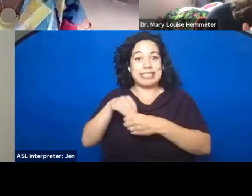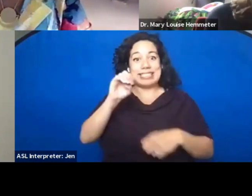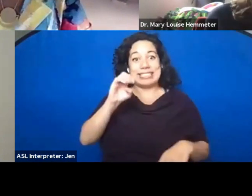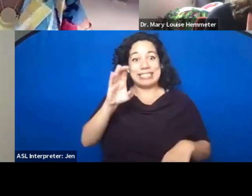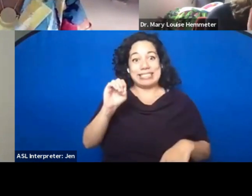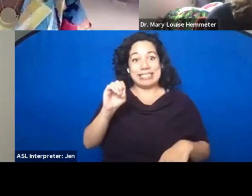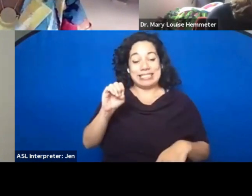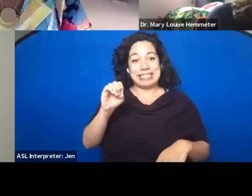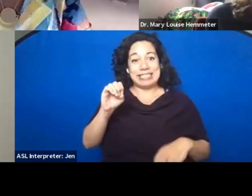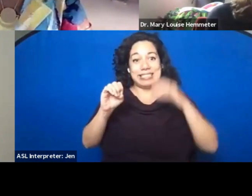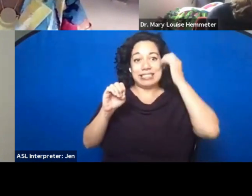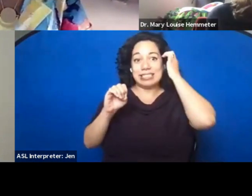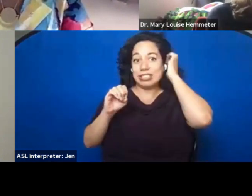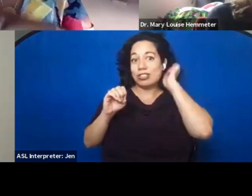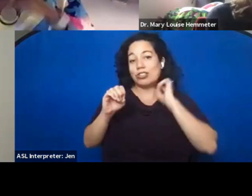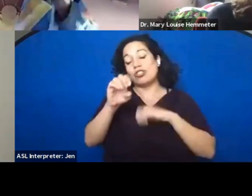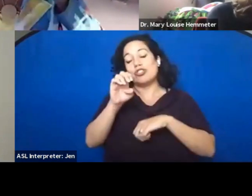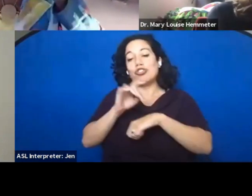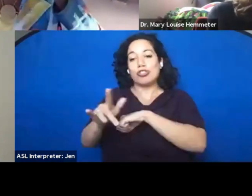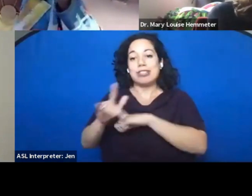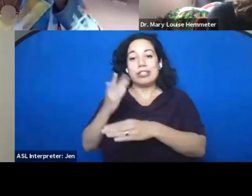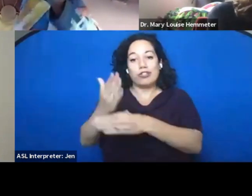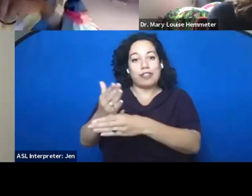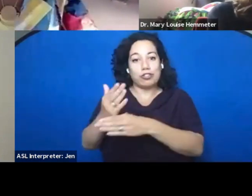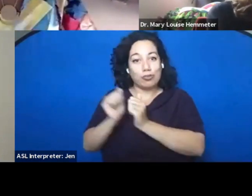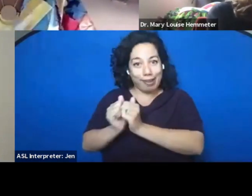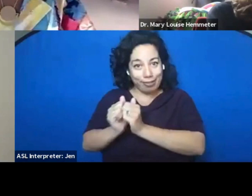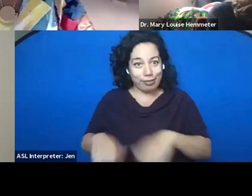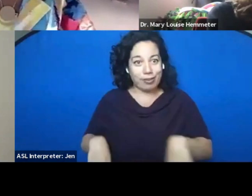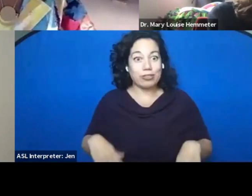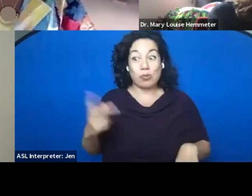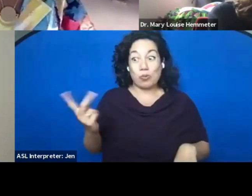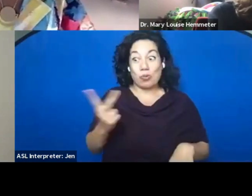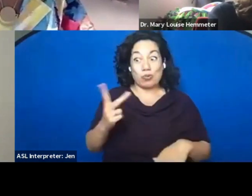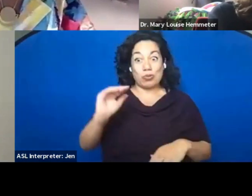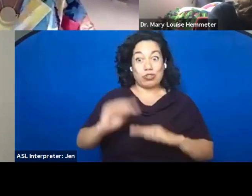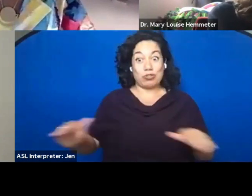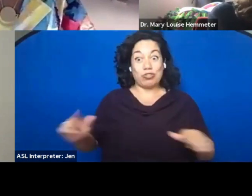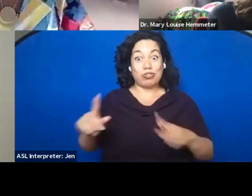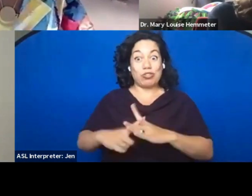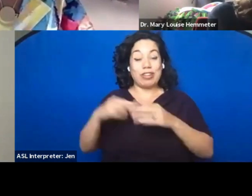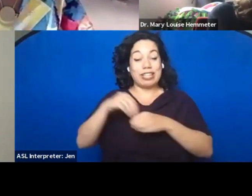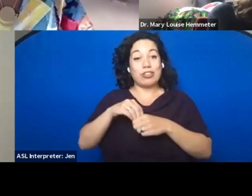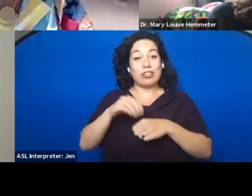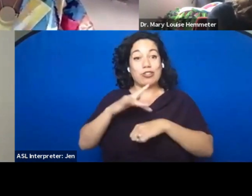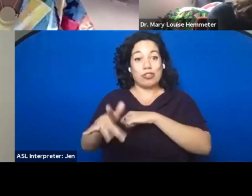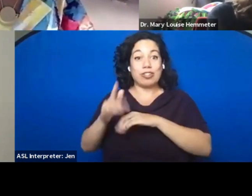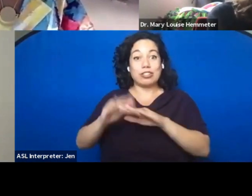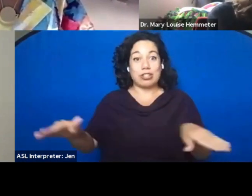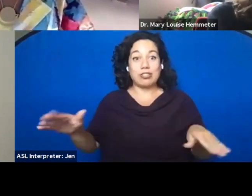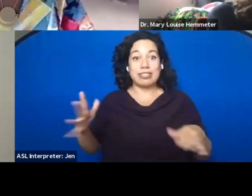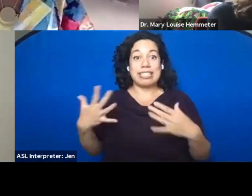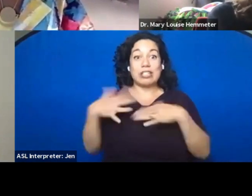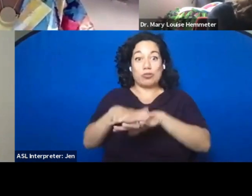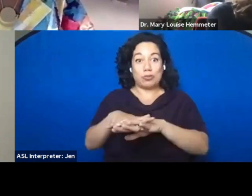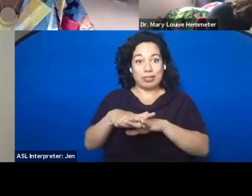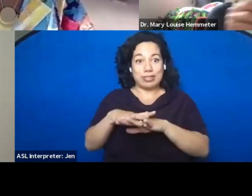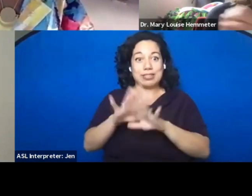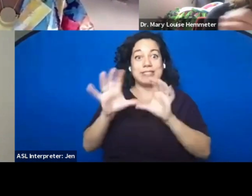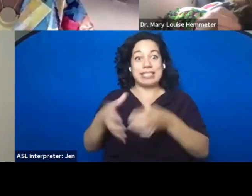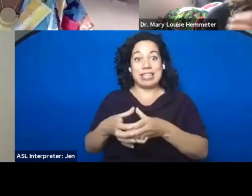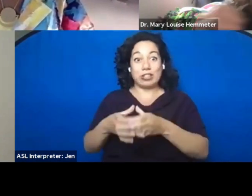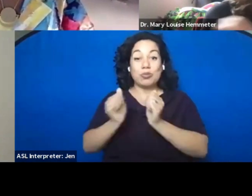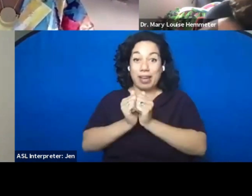the two kids had started off in an early childhood inclusive setting together, and they